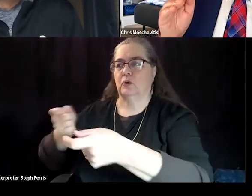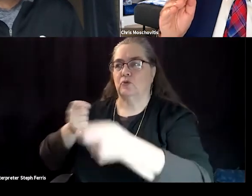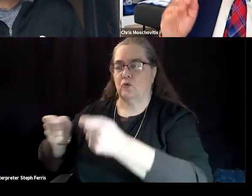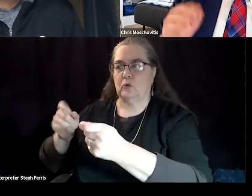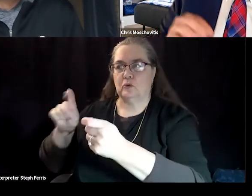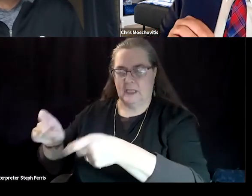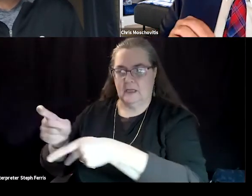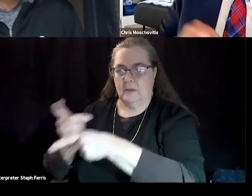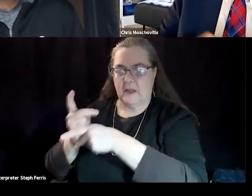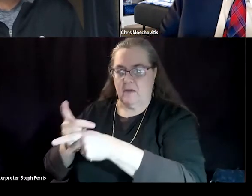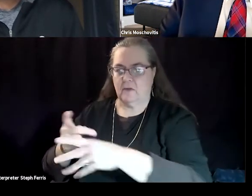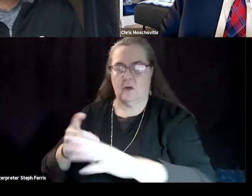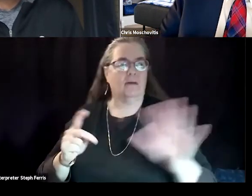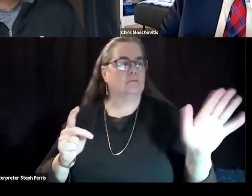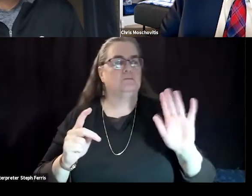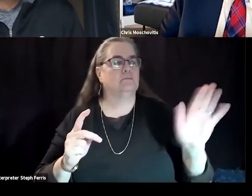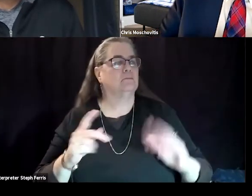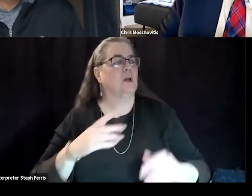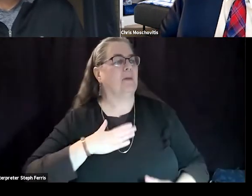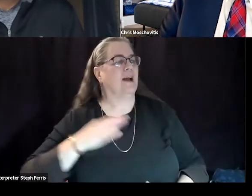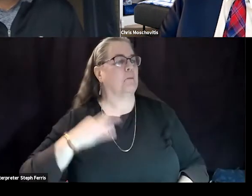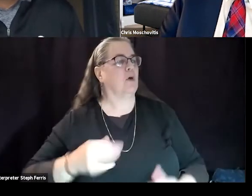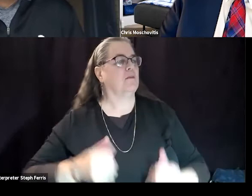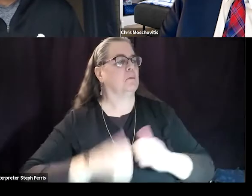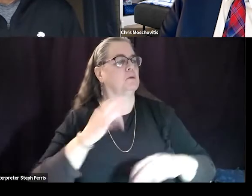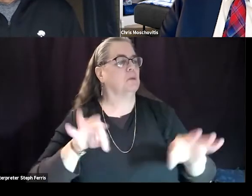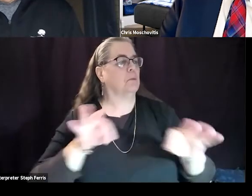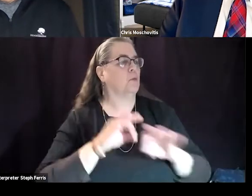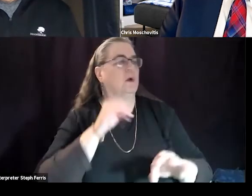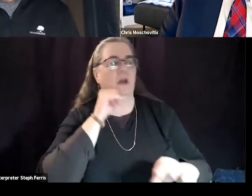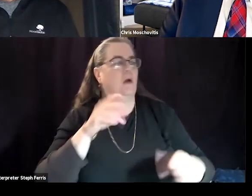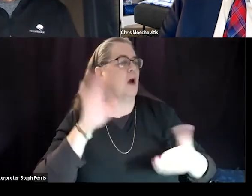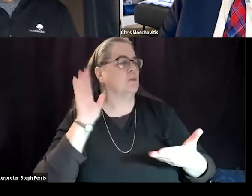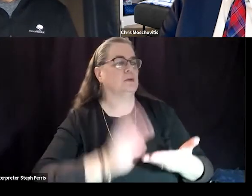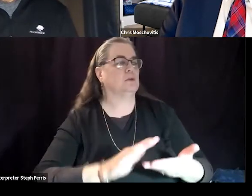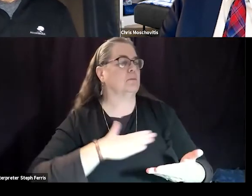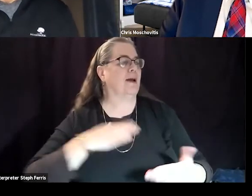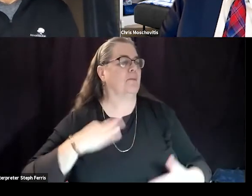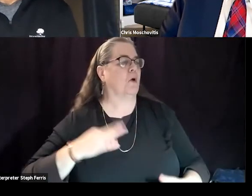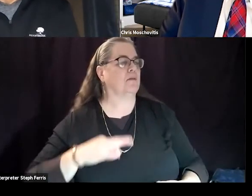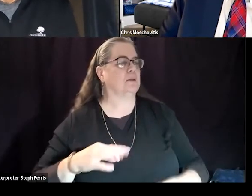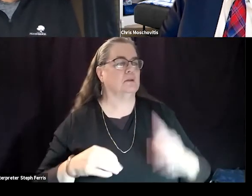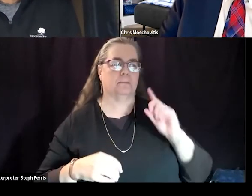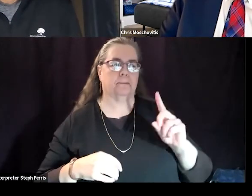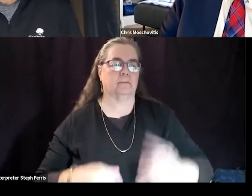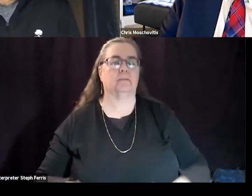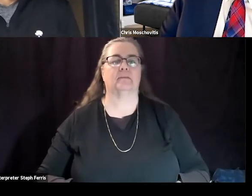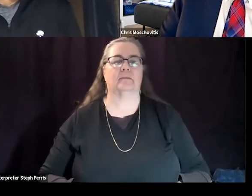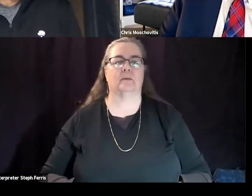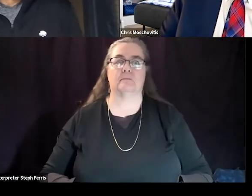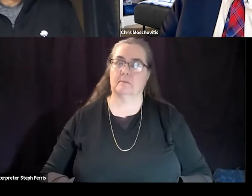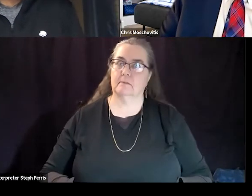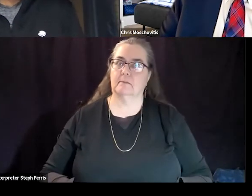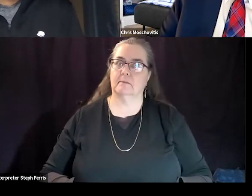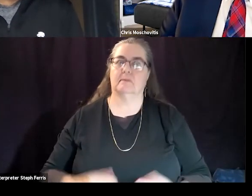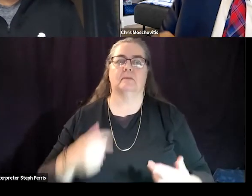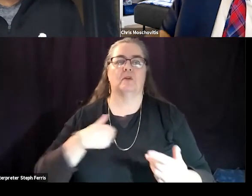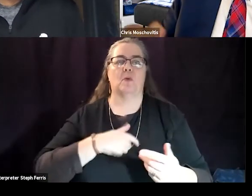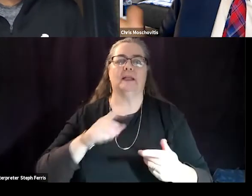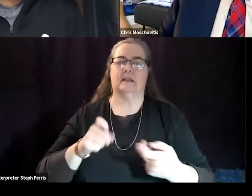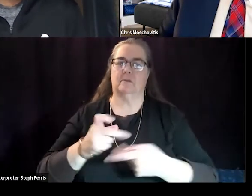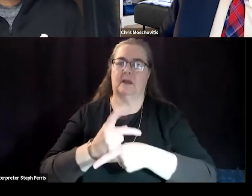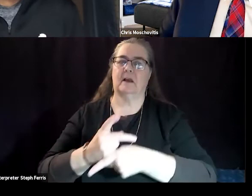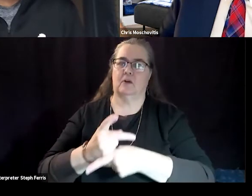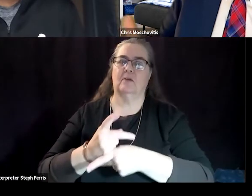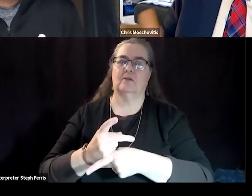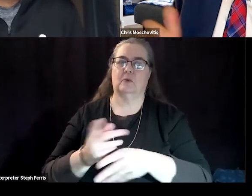So we need to be very, very concerned and demand transparency and demand a minimum level of controls,